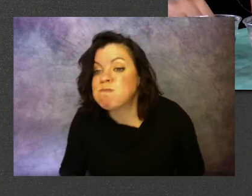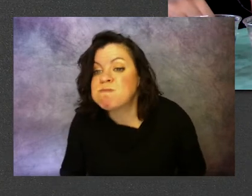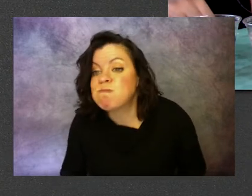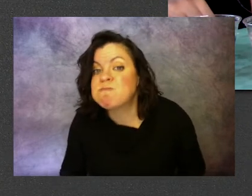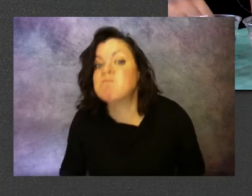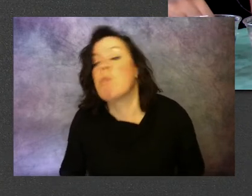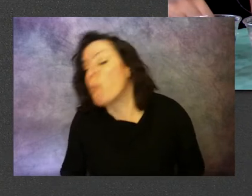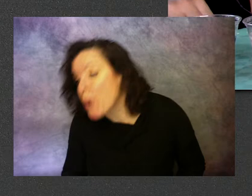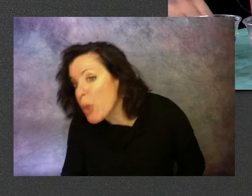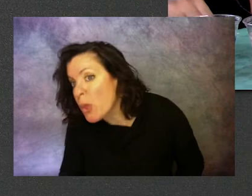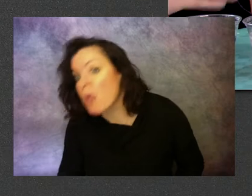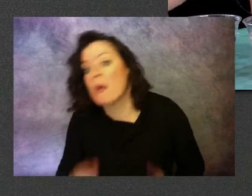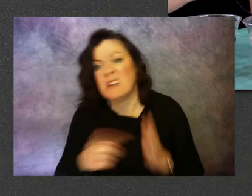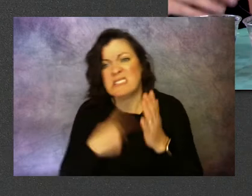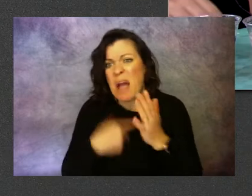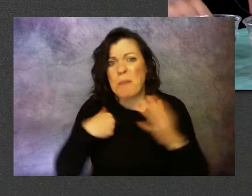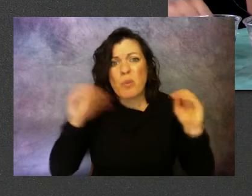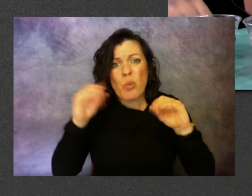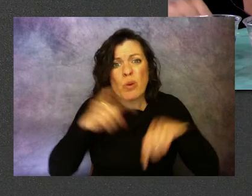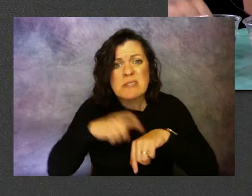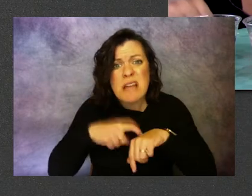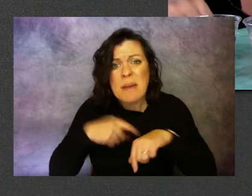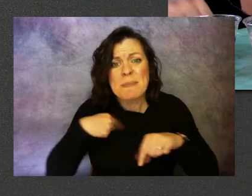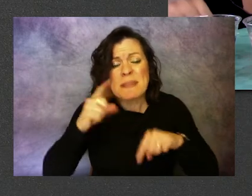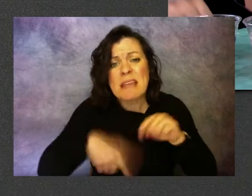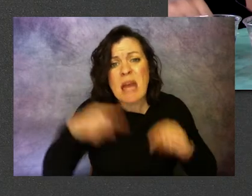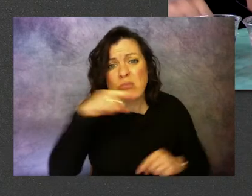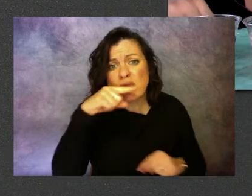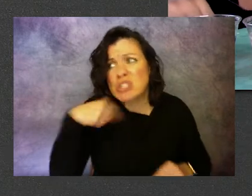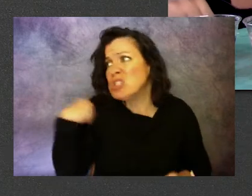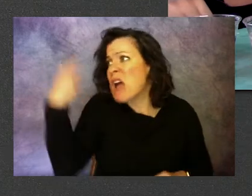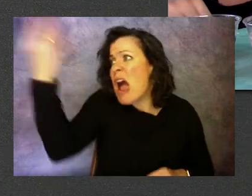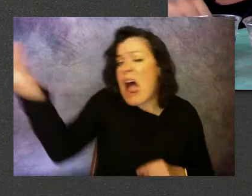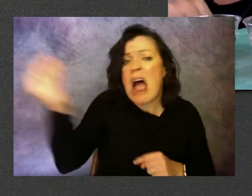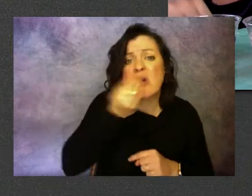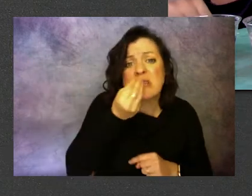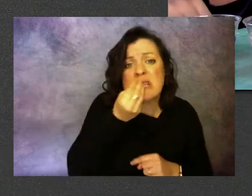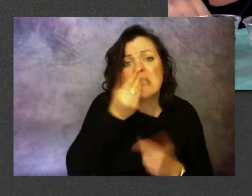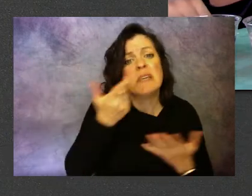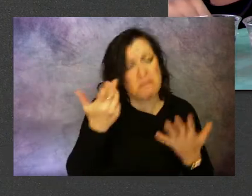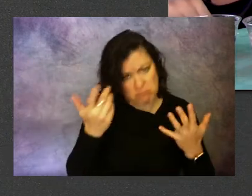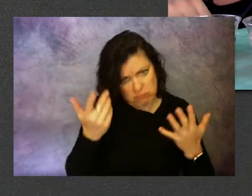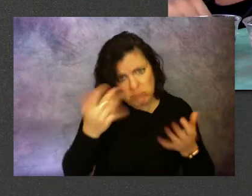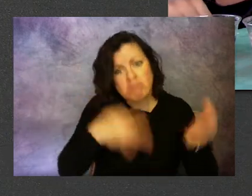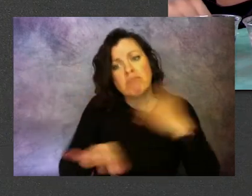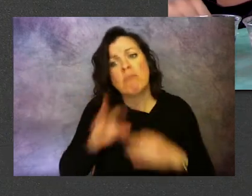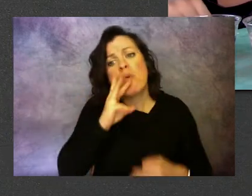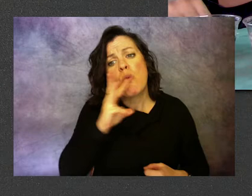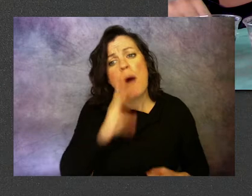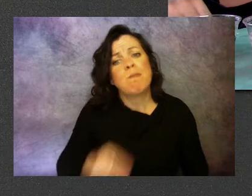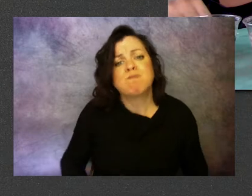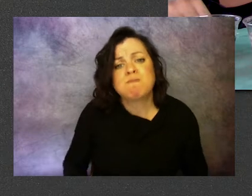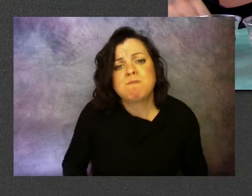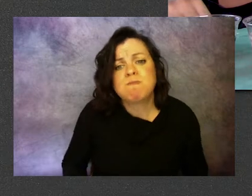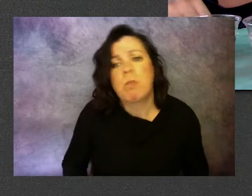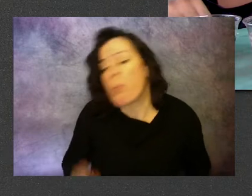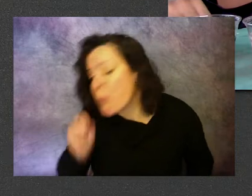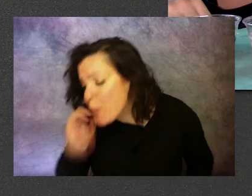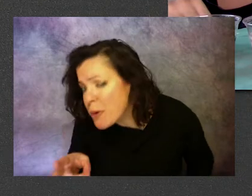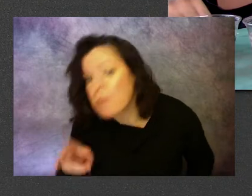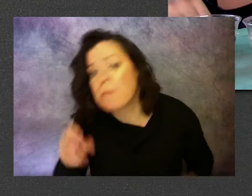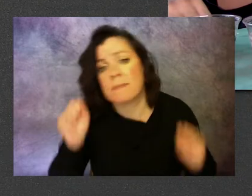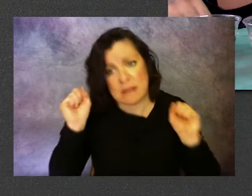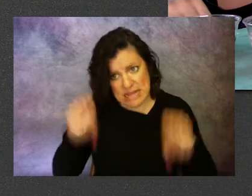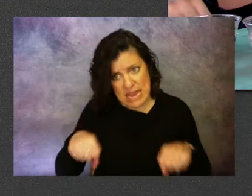Water can help you rinse off your teeth and clean them off a little bit. So water is very good for your teeth, and so our egg is in good